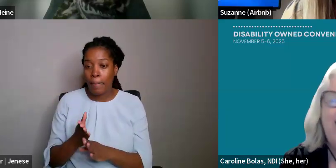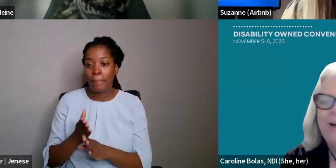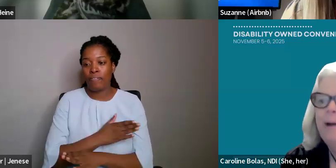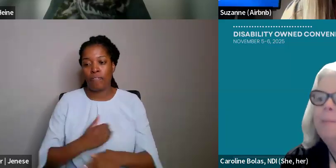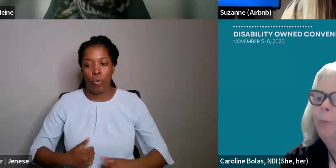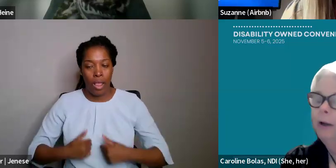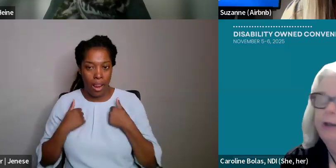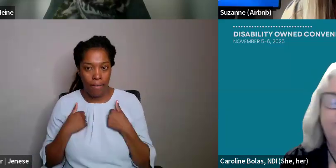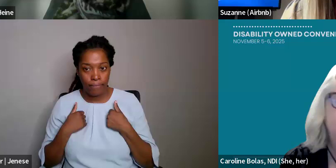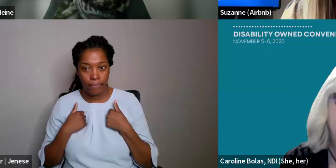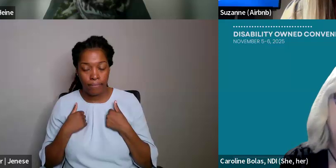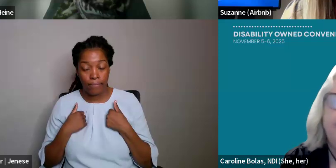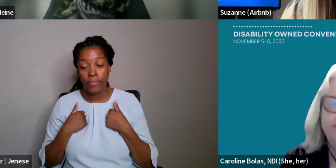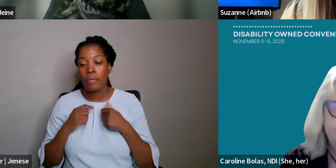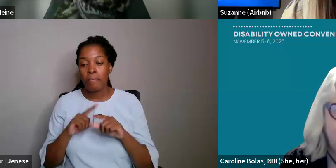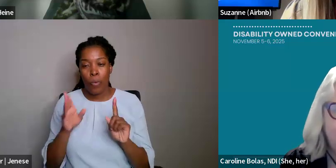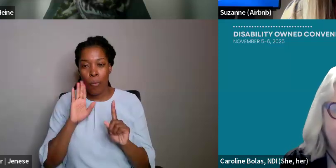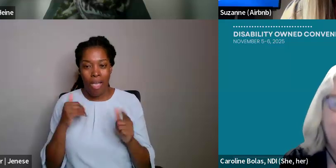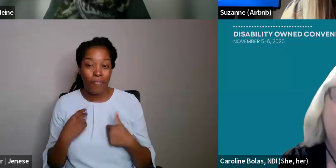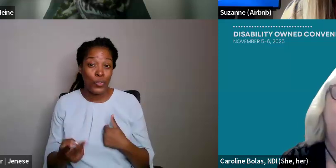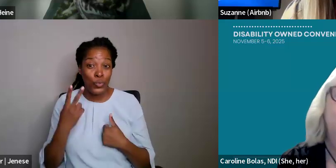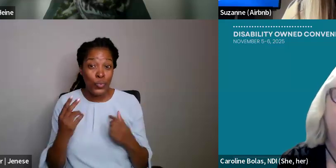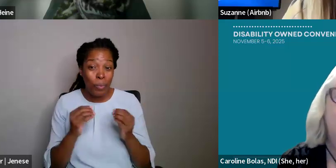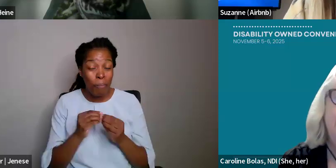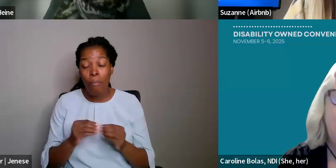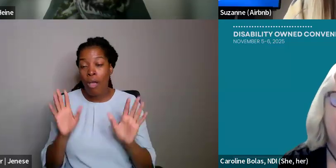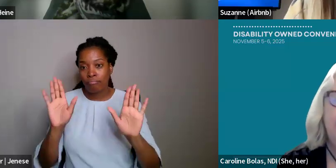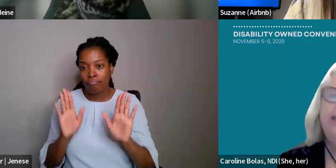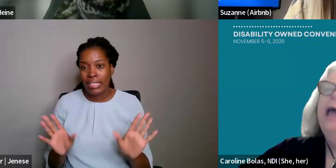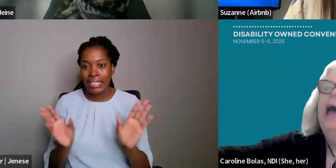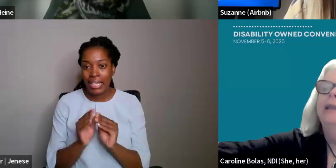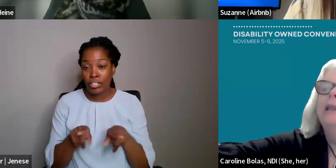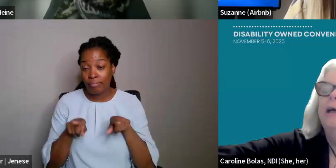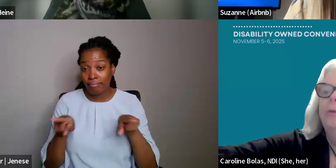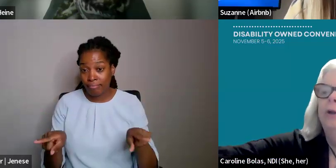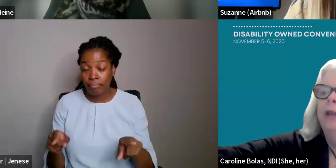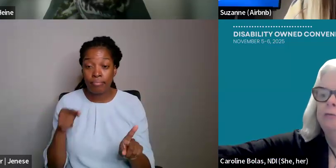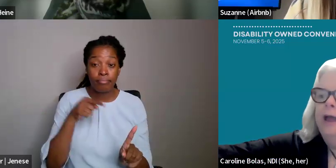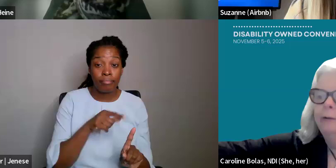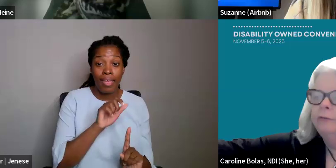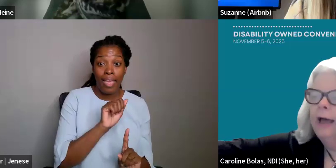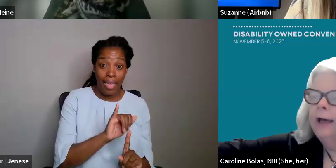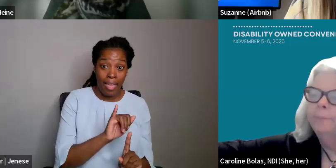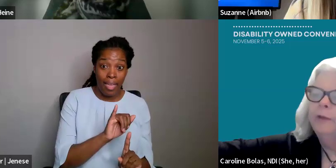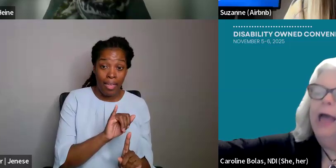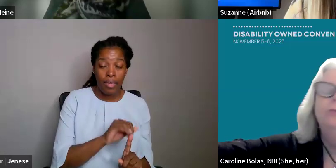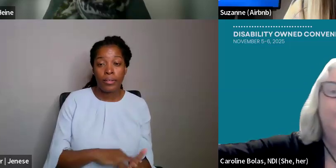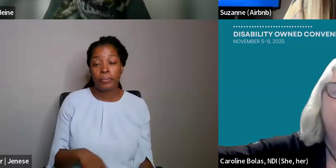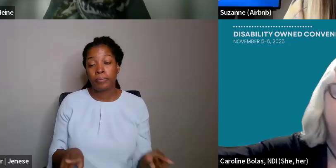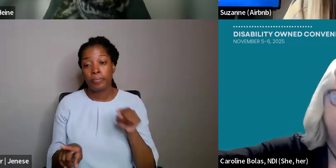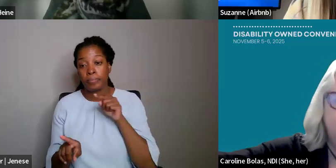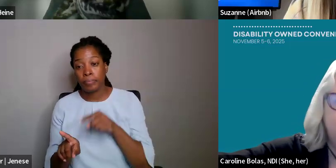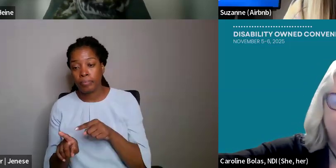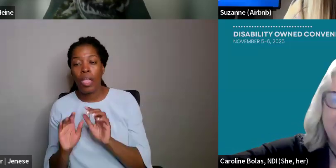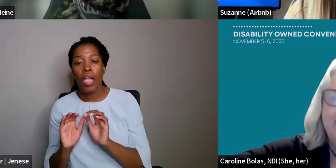live. But we are going to have 2 more amazing sessions, one on AI and another one around how